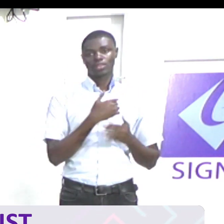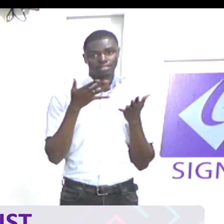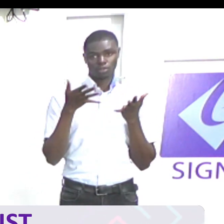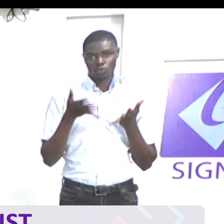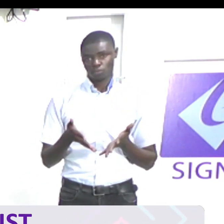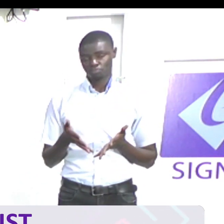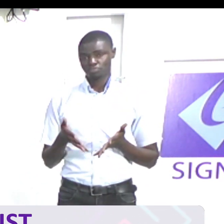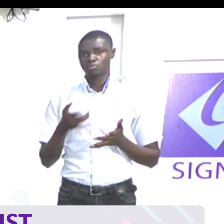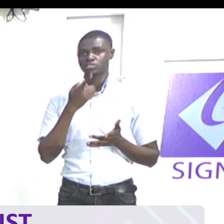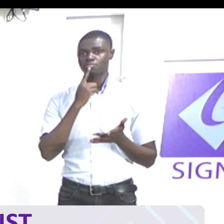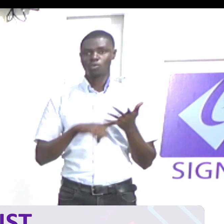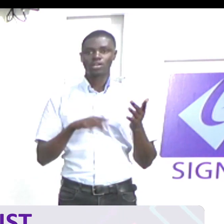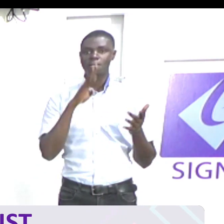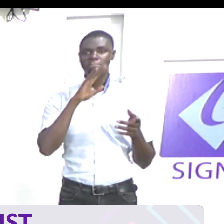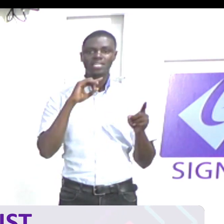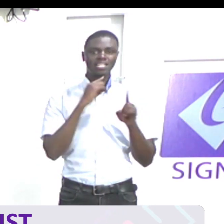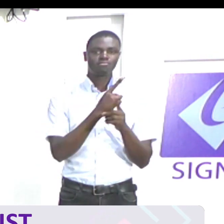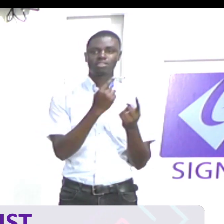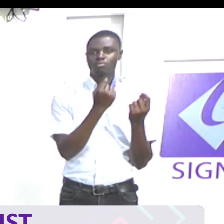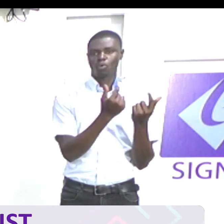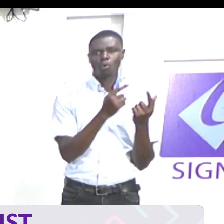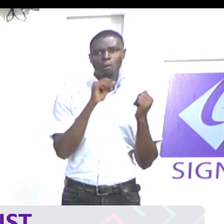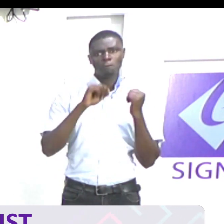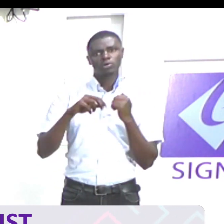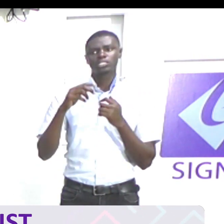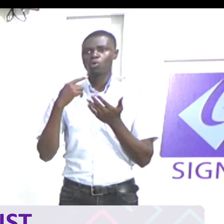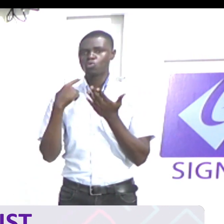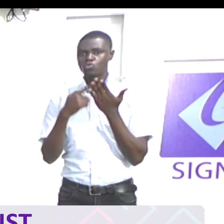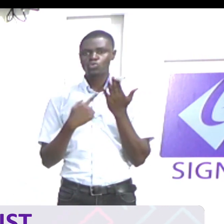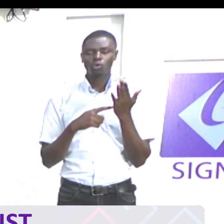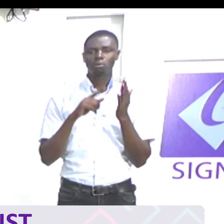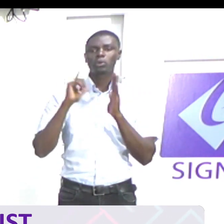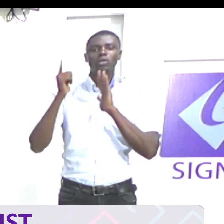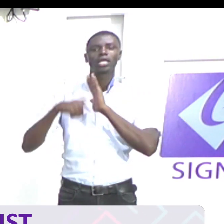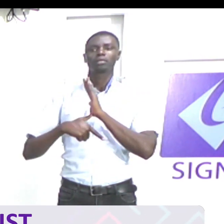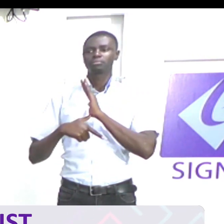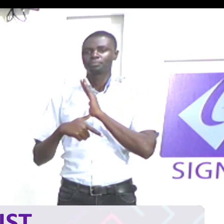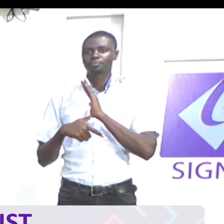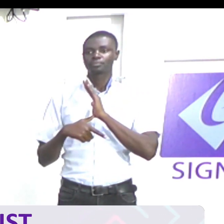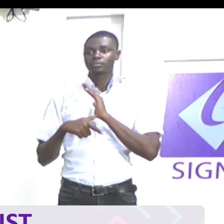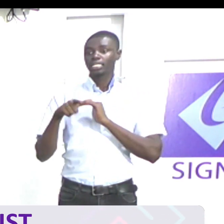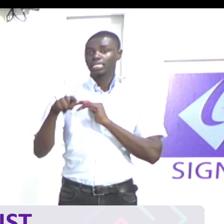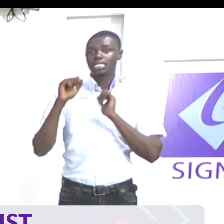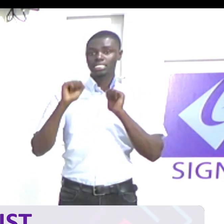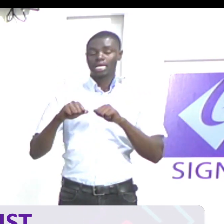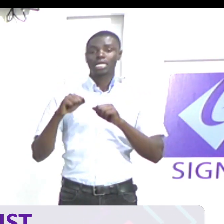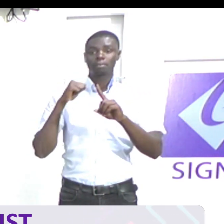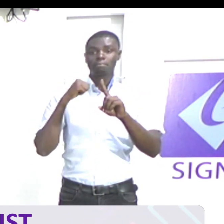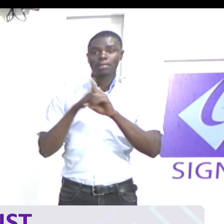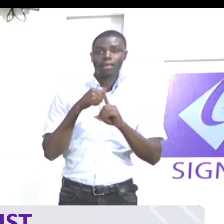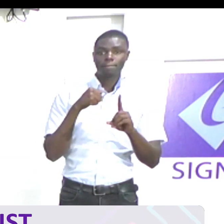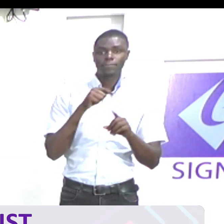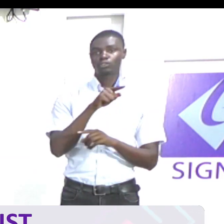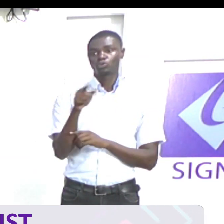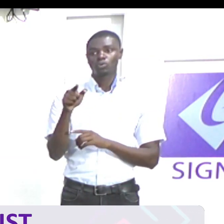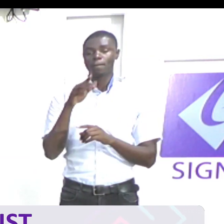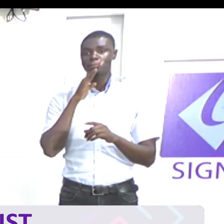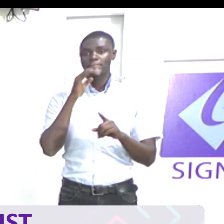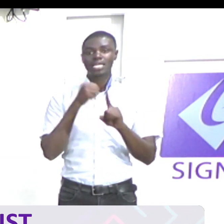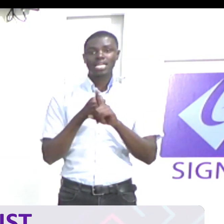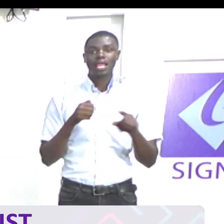So, be different, kidogo, and we can see talk about much later how this can really impact you. Be